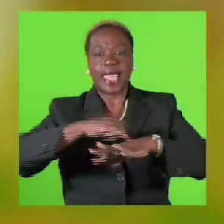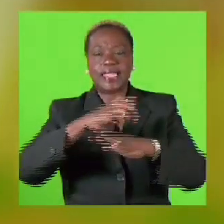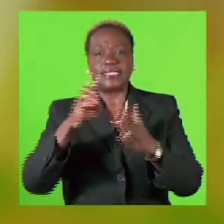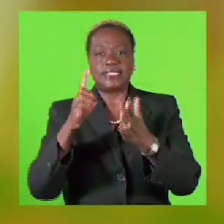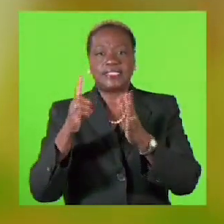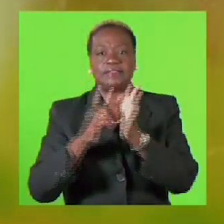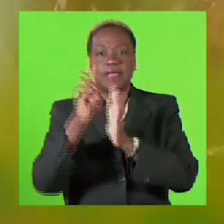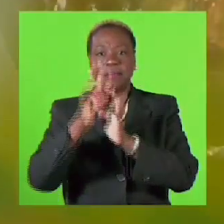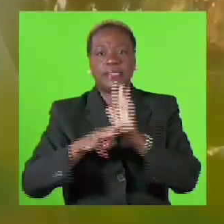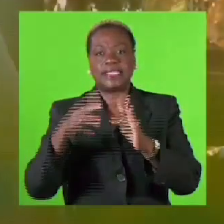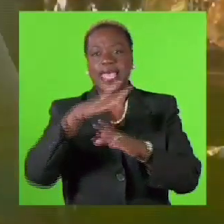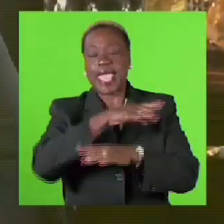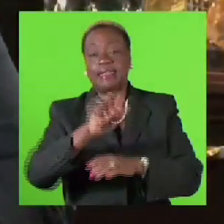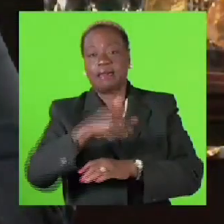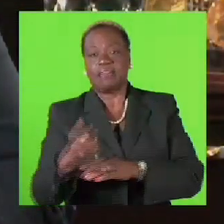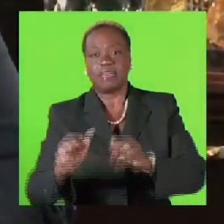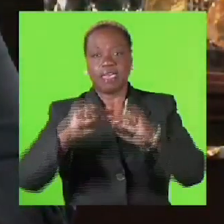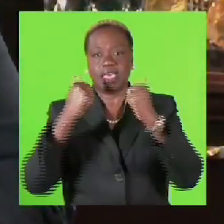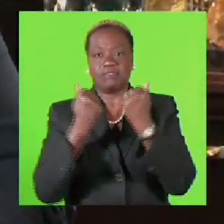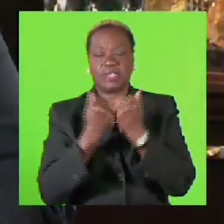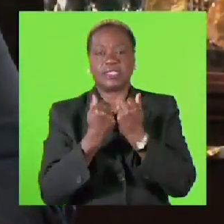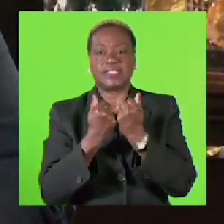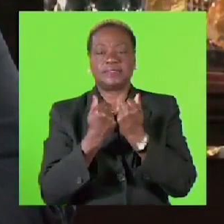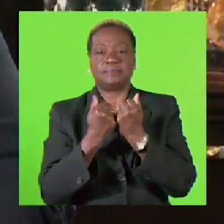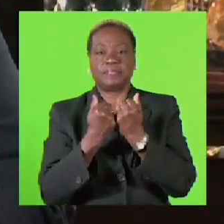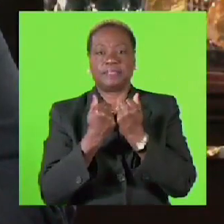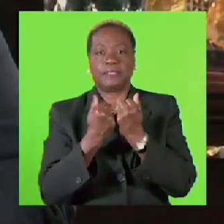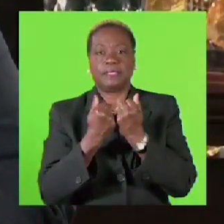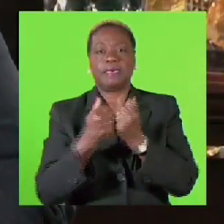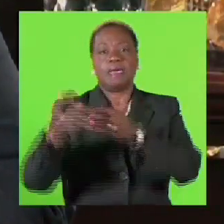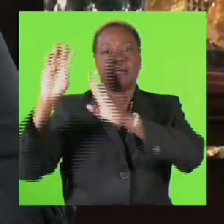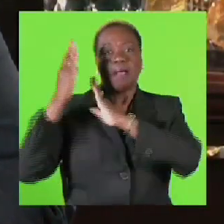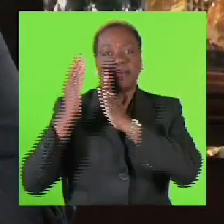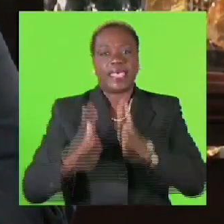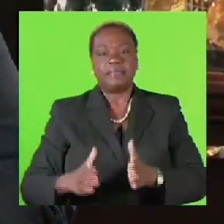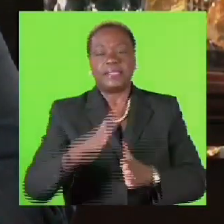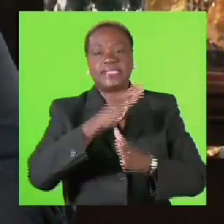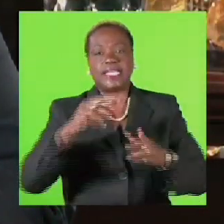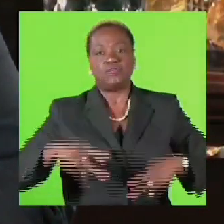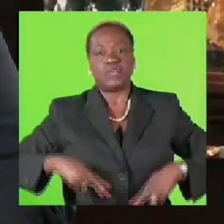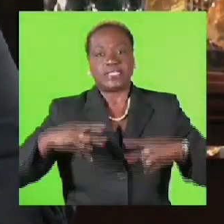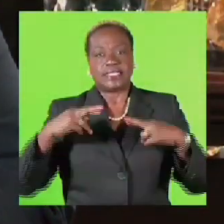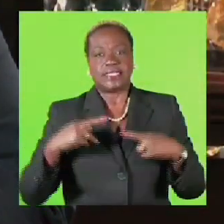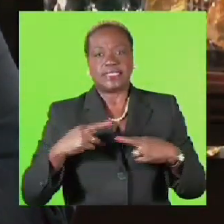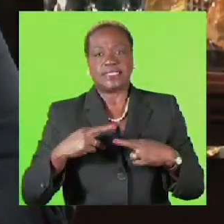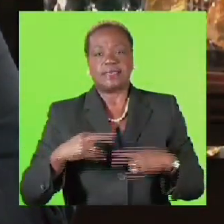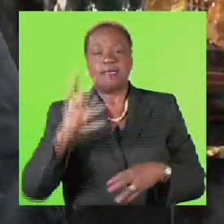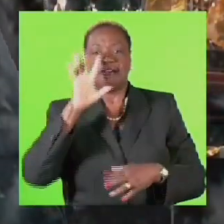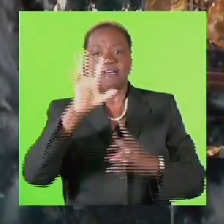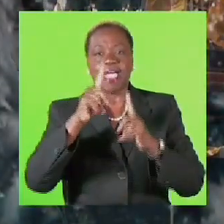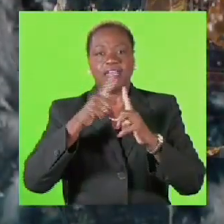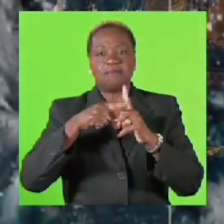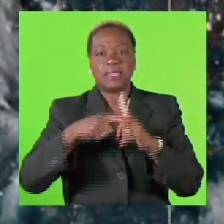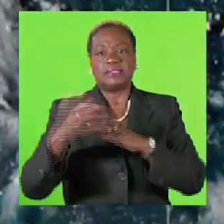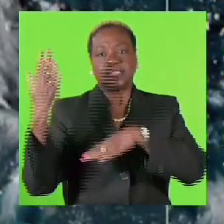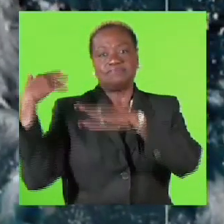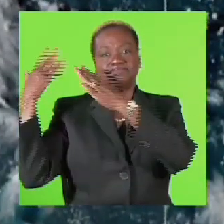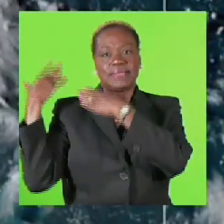development, and other areas. Fellow Bahamians and residents, 5 months